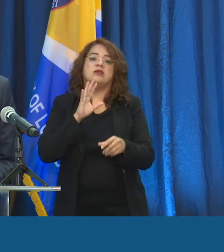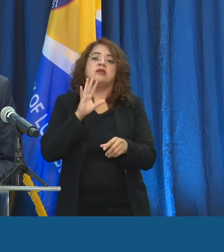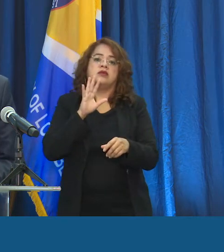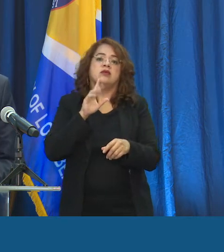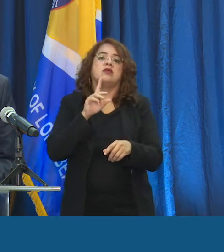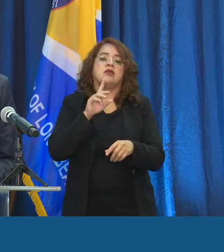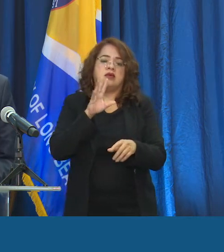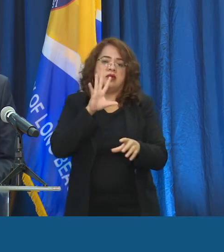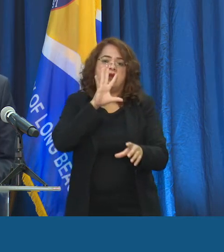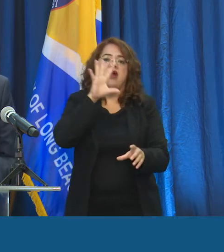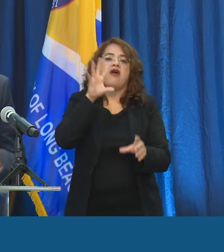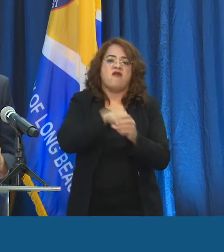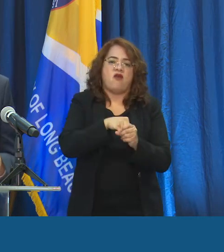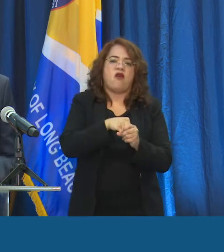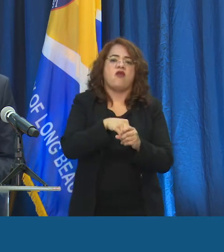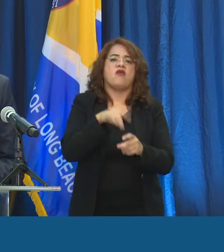month.